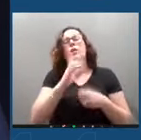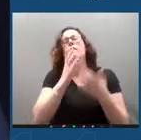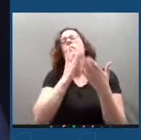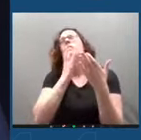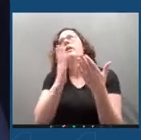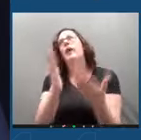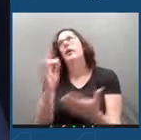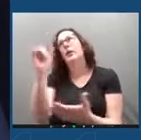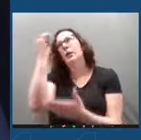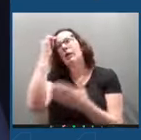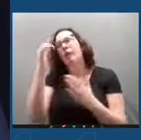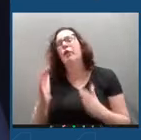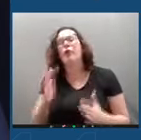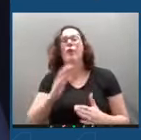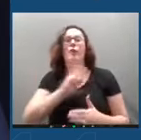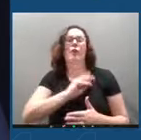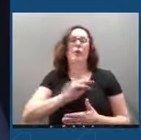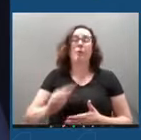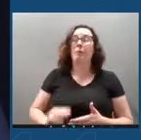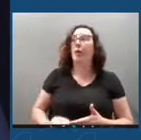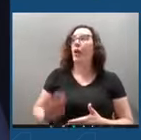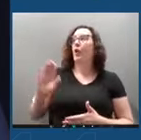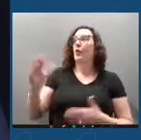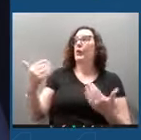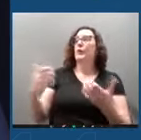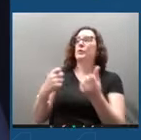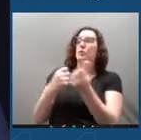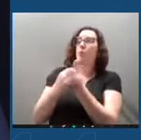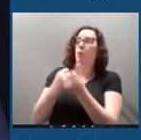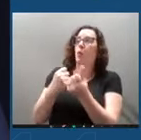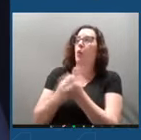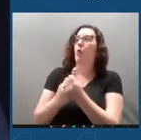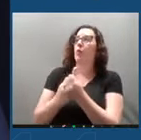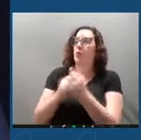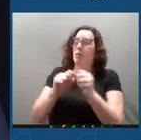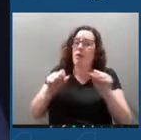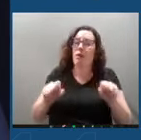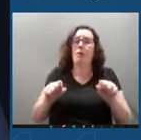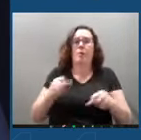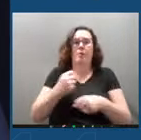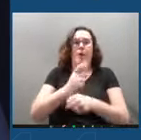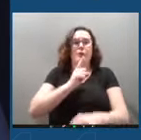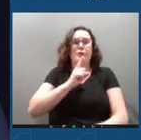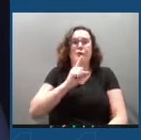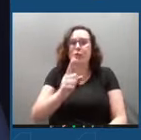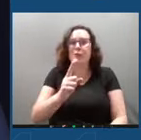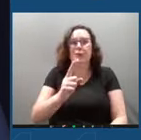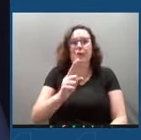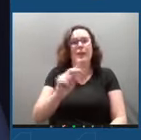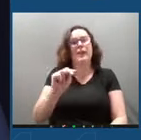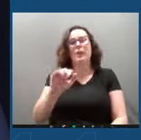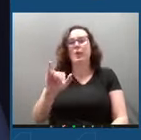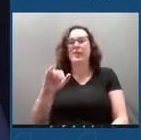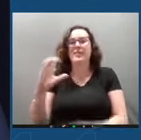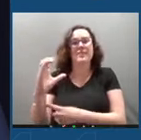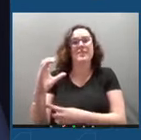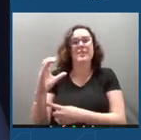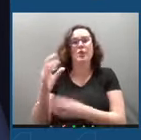and the mayor for the support that we've gotten to ensure that we could make New York City streets